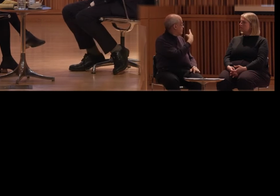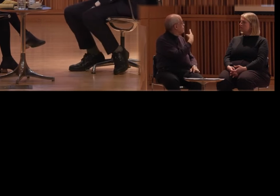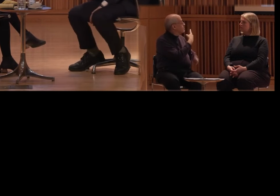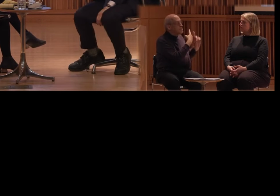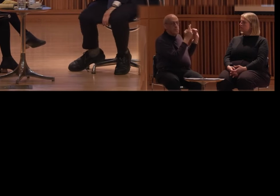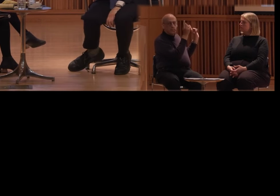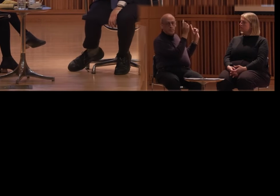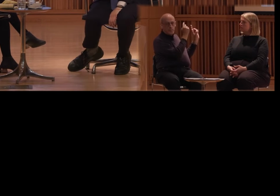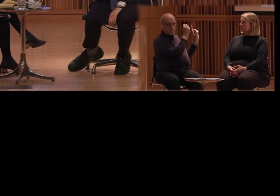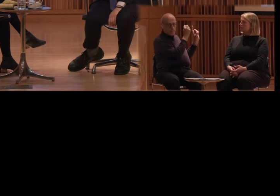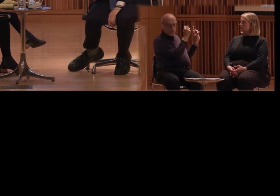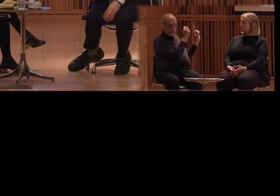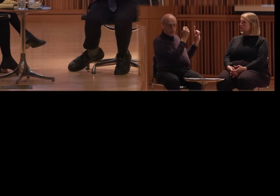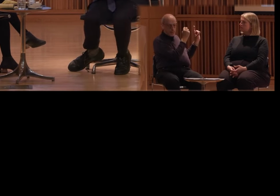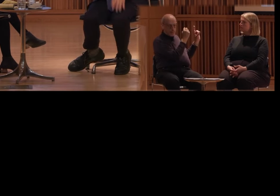in this